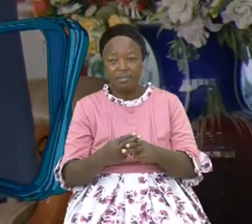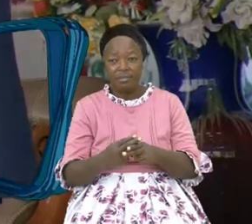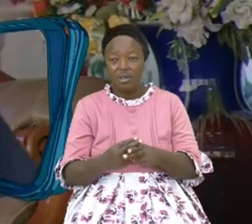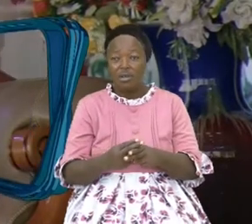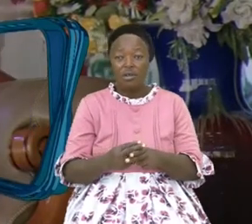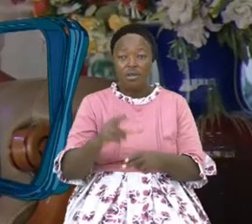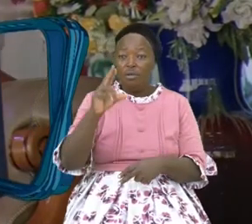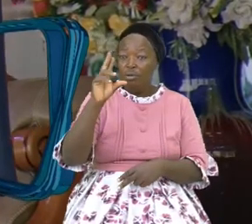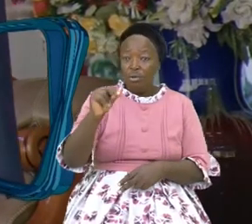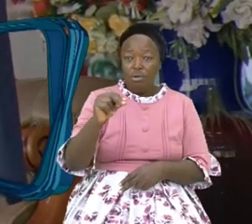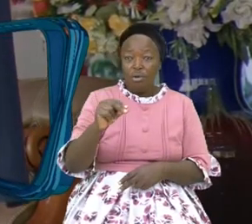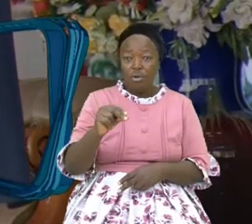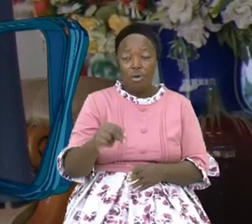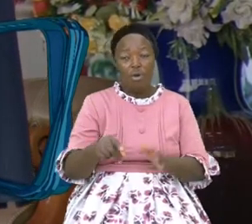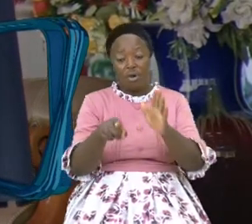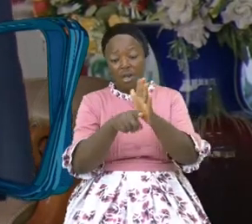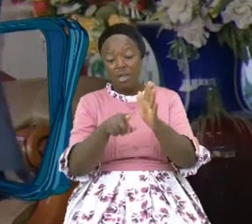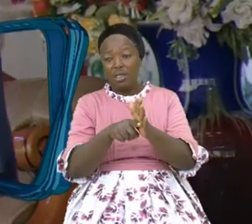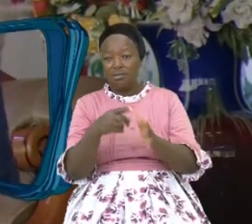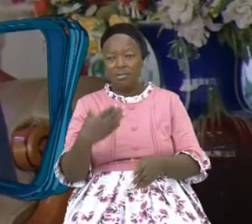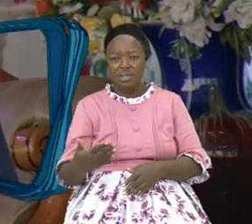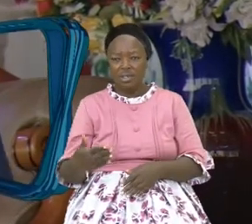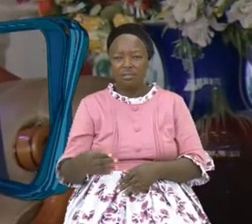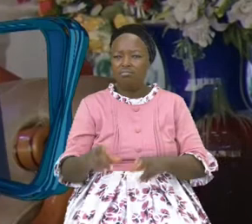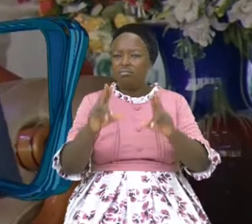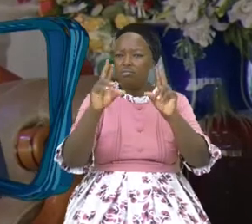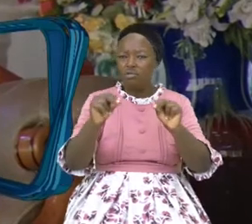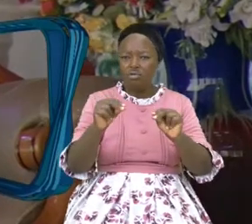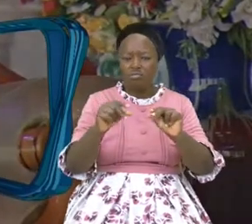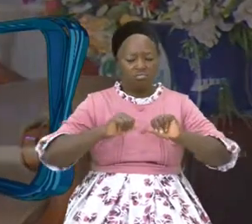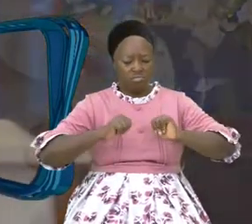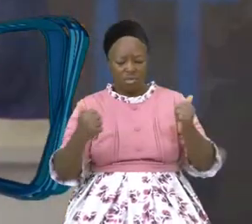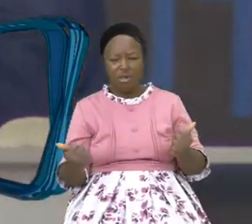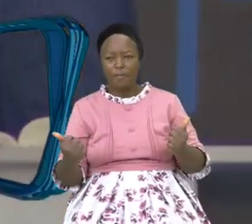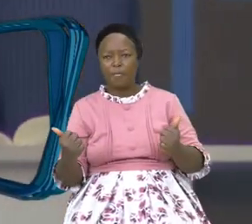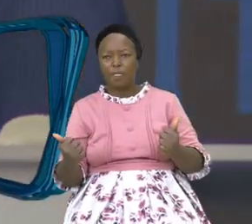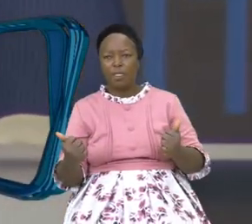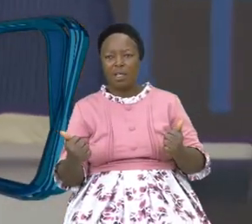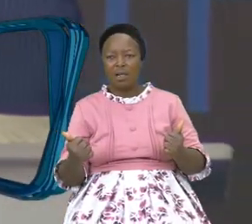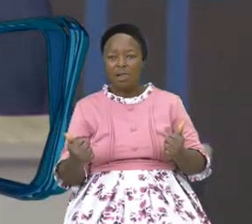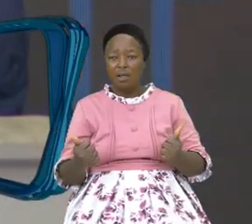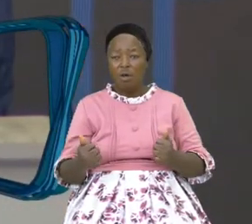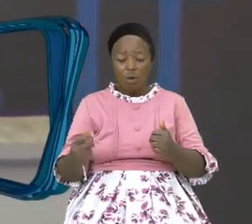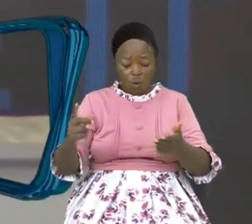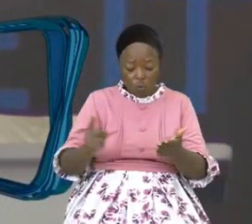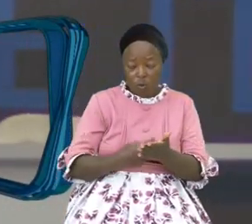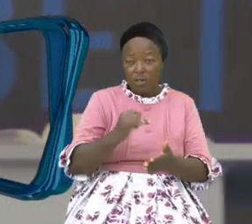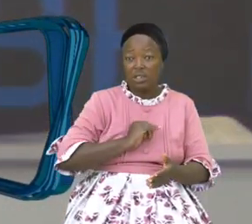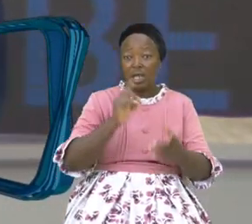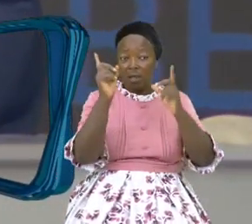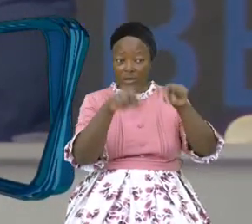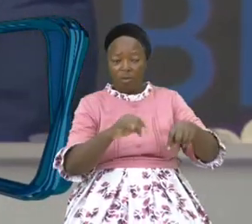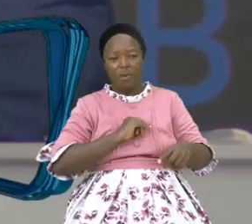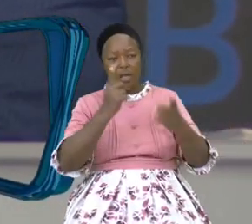no negativism. There is no denial. Once I come before